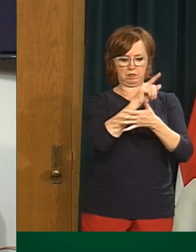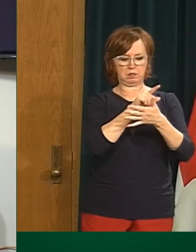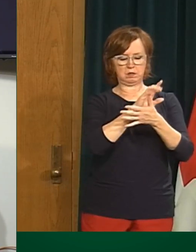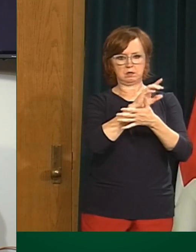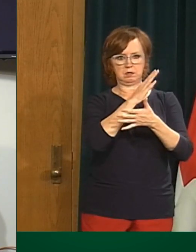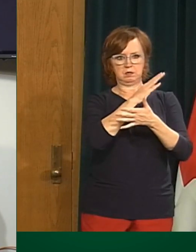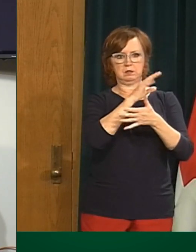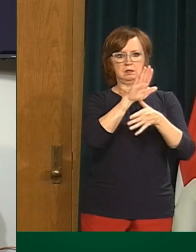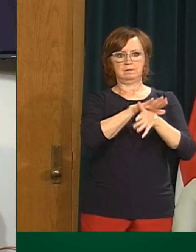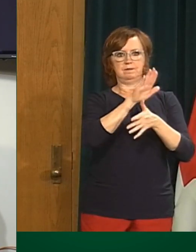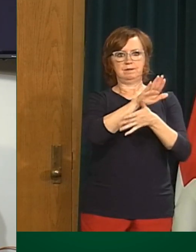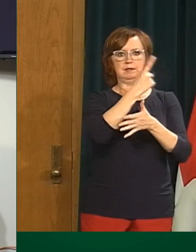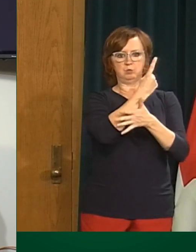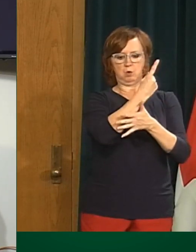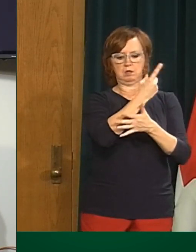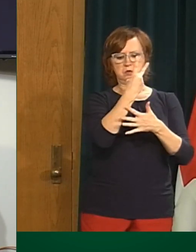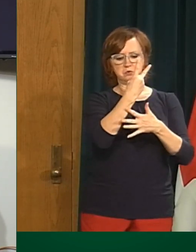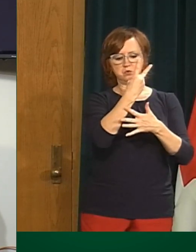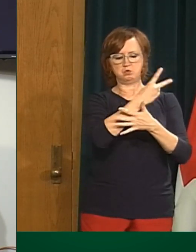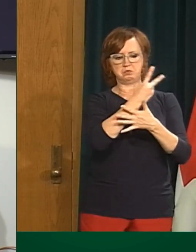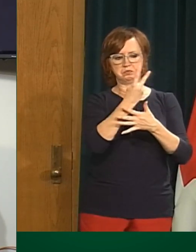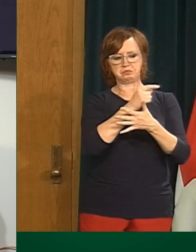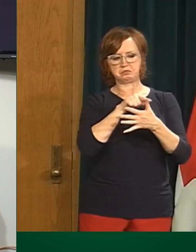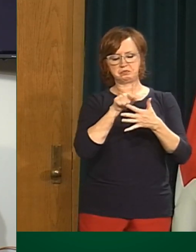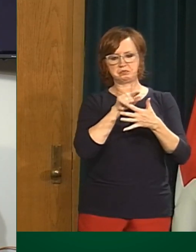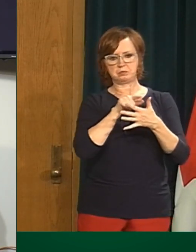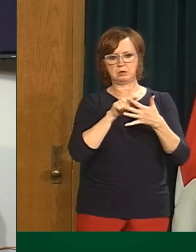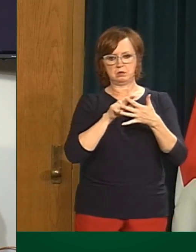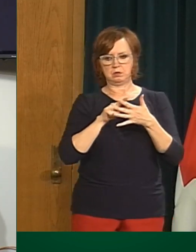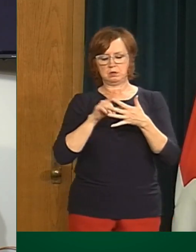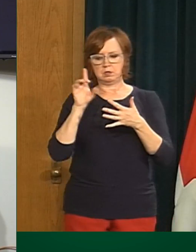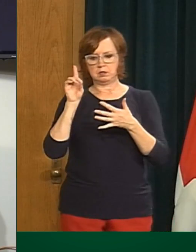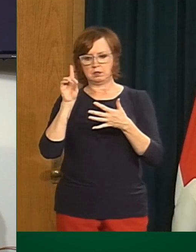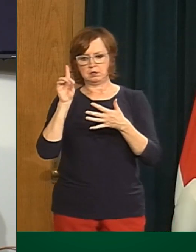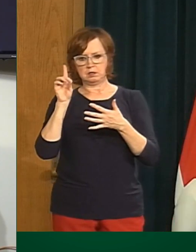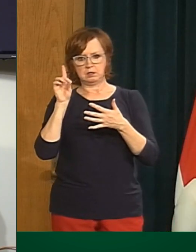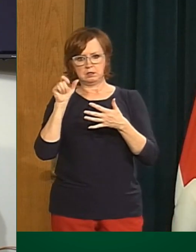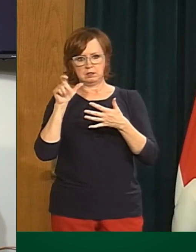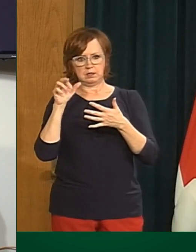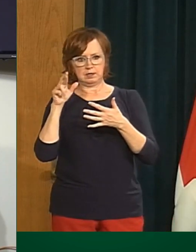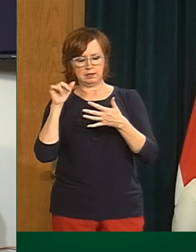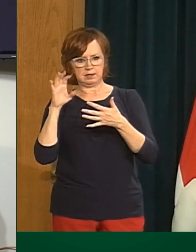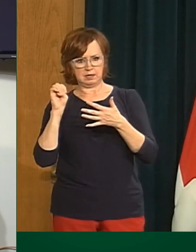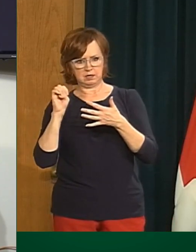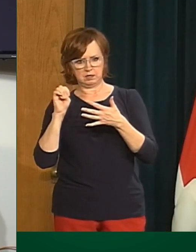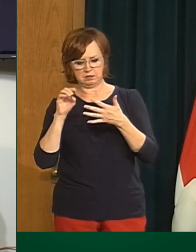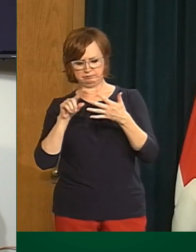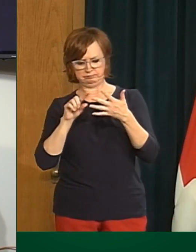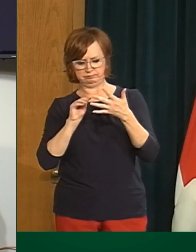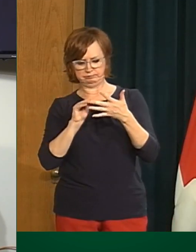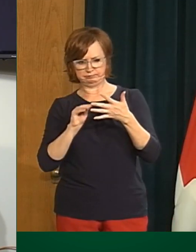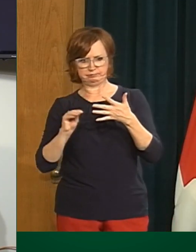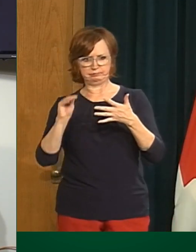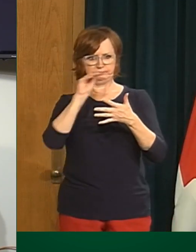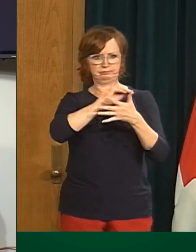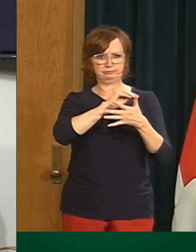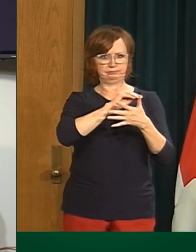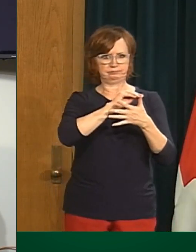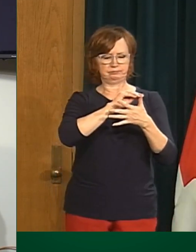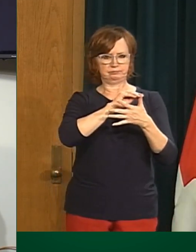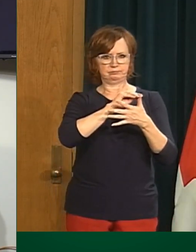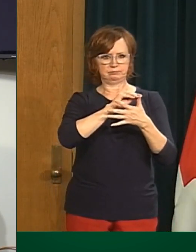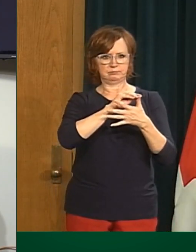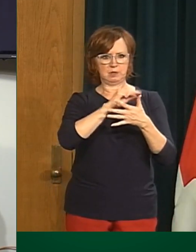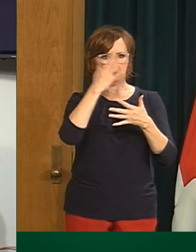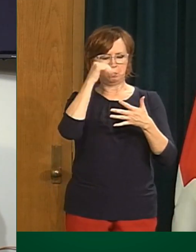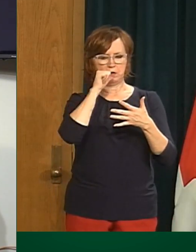is, why not make that more of a proactive approach and address those concerns in the first 2 phases instead of a reactive